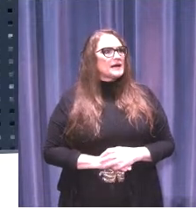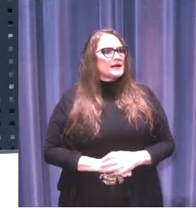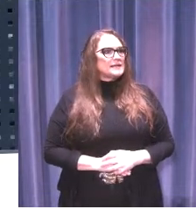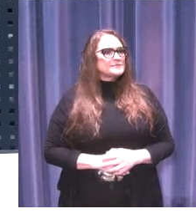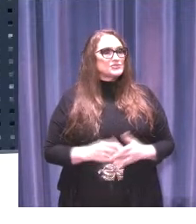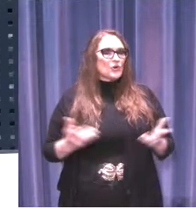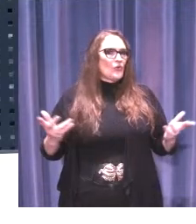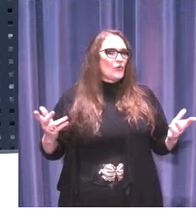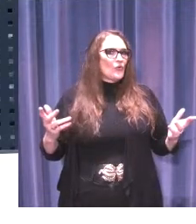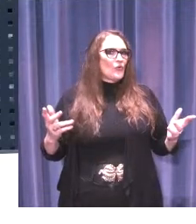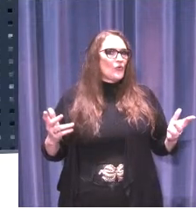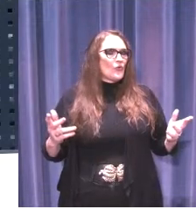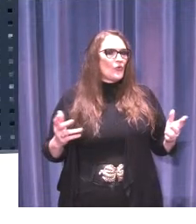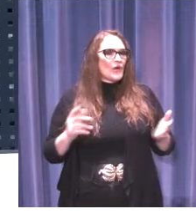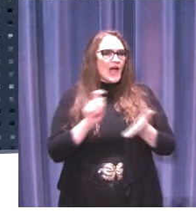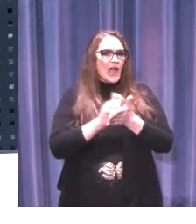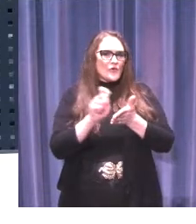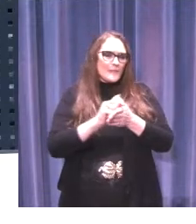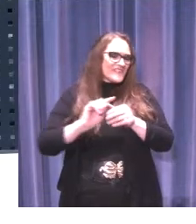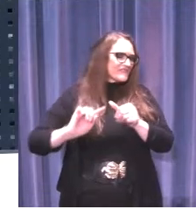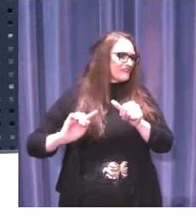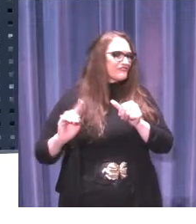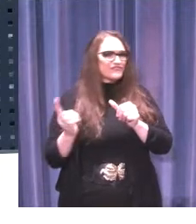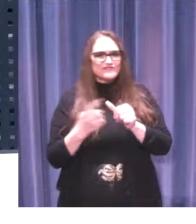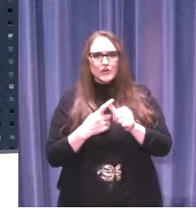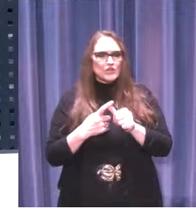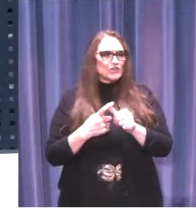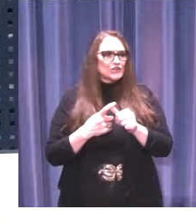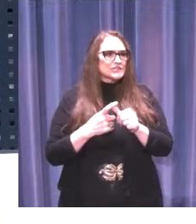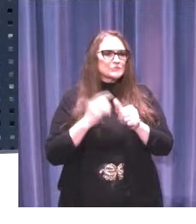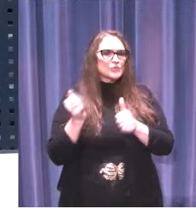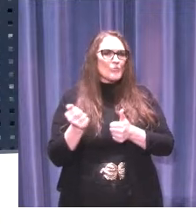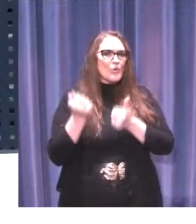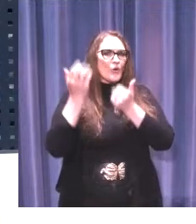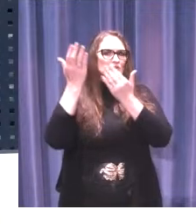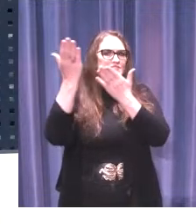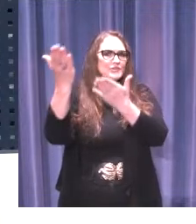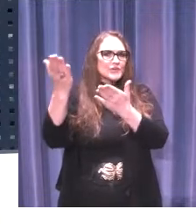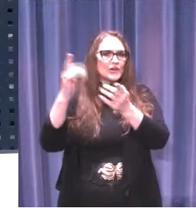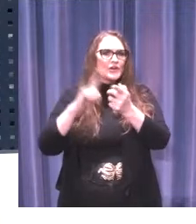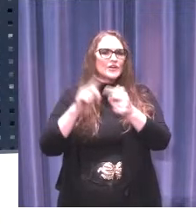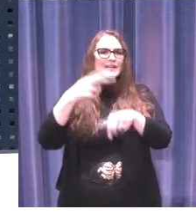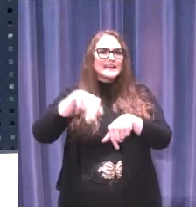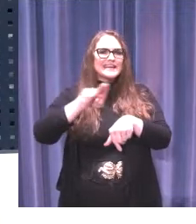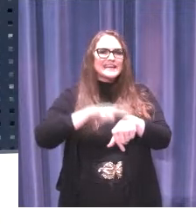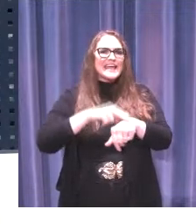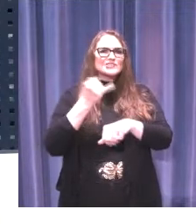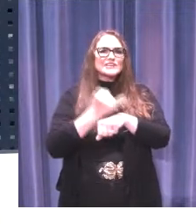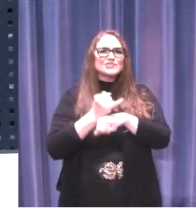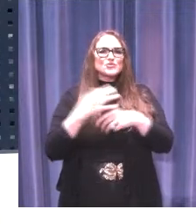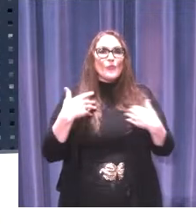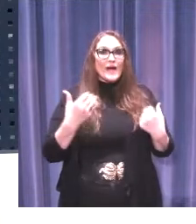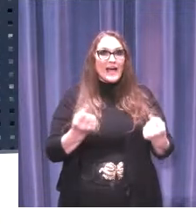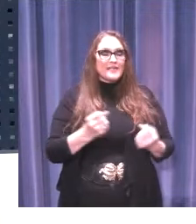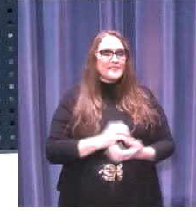so I wrote my first proposal to the National Institutes of